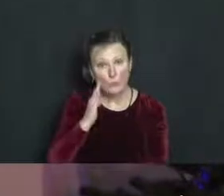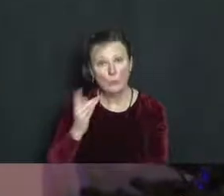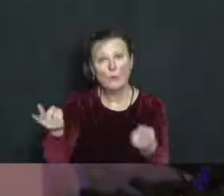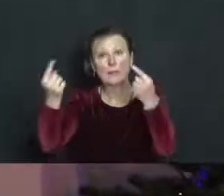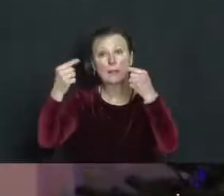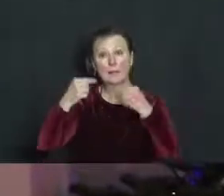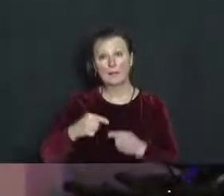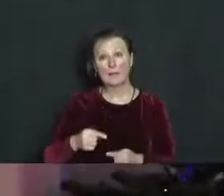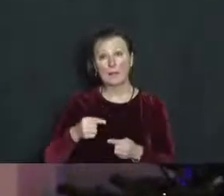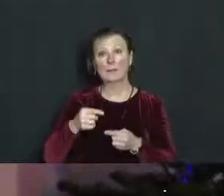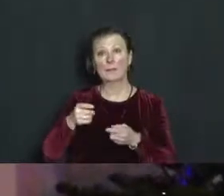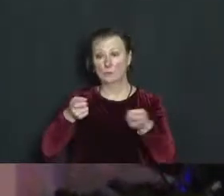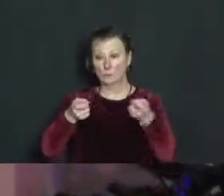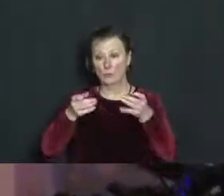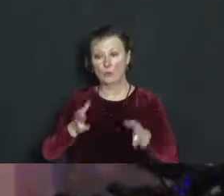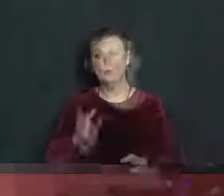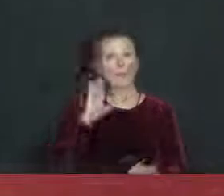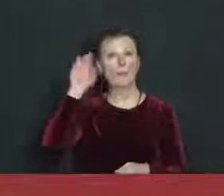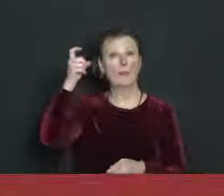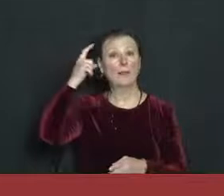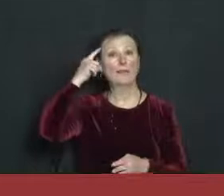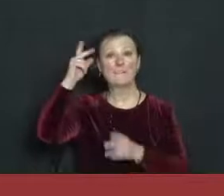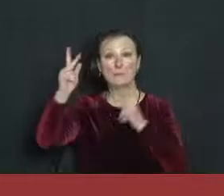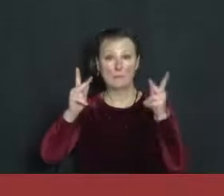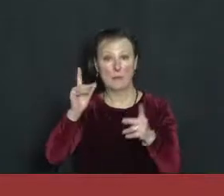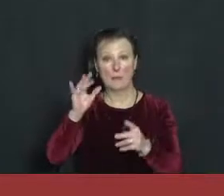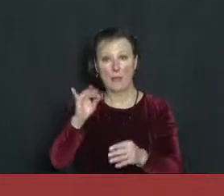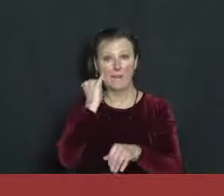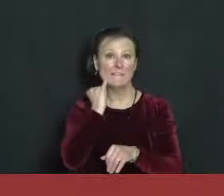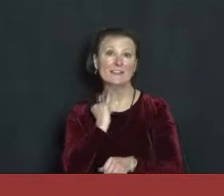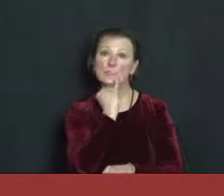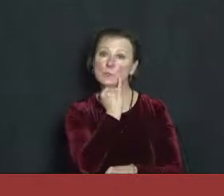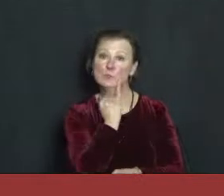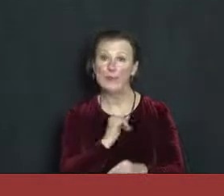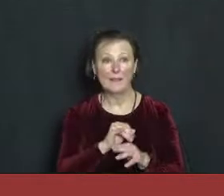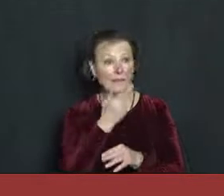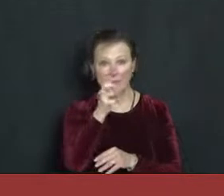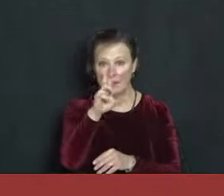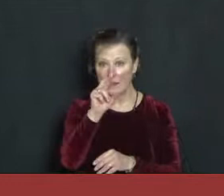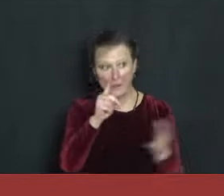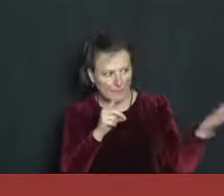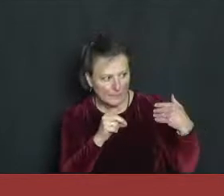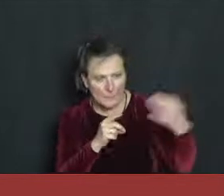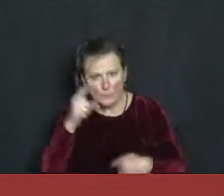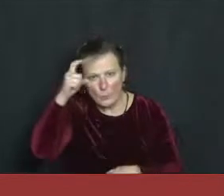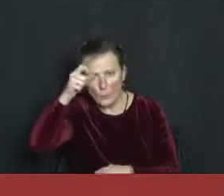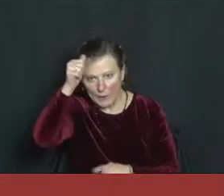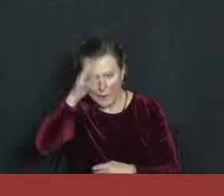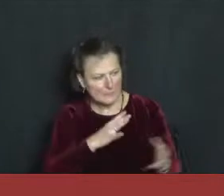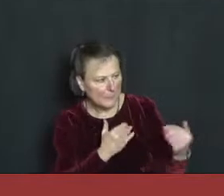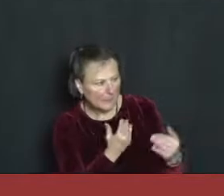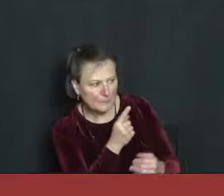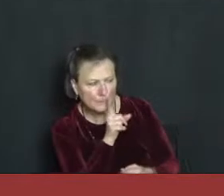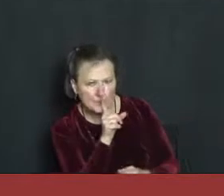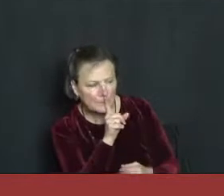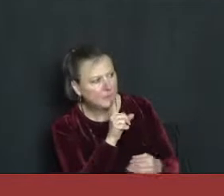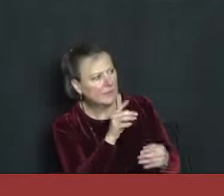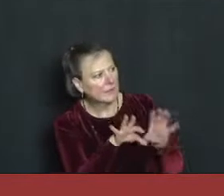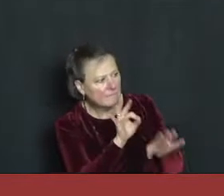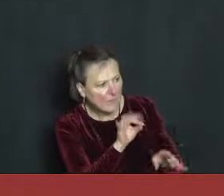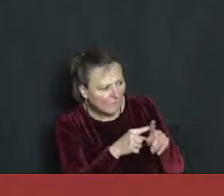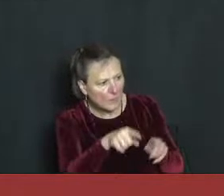my people Israel.'" Then Herod summoned the wise men secretly and ascertained from